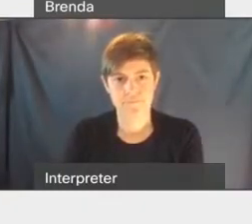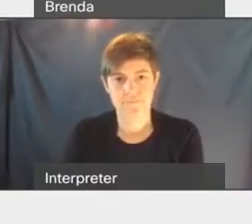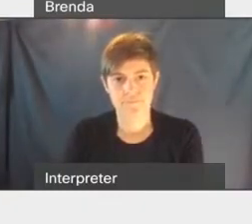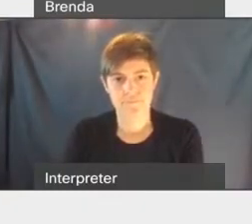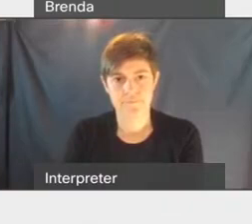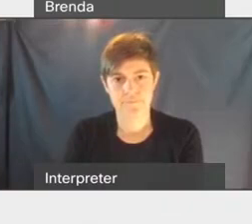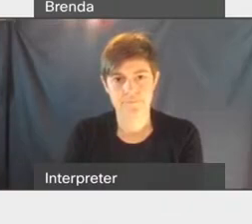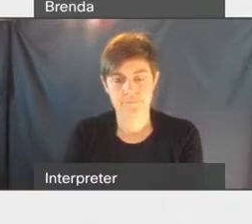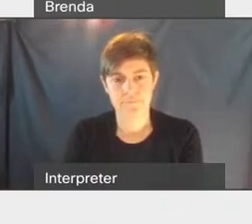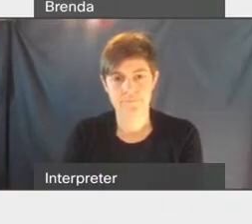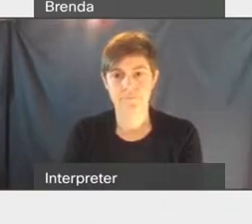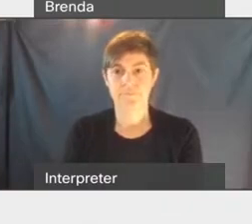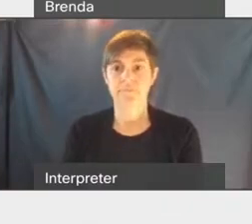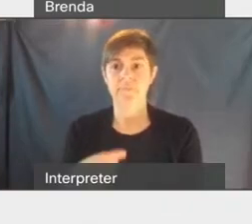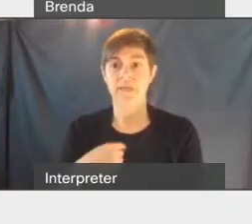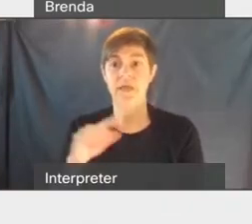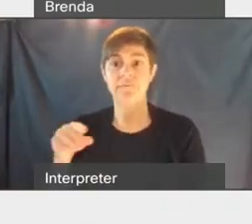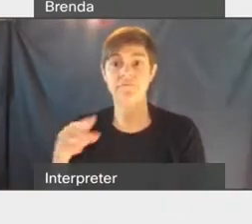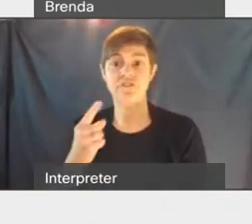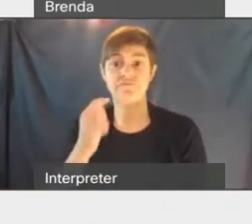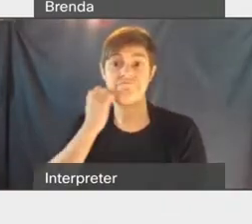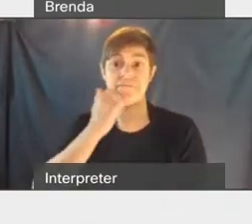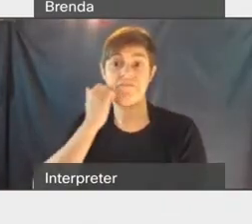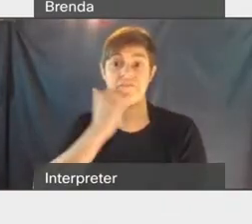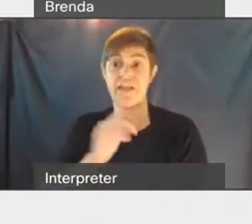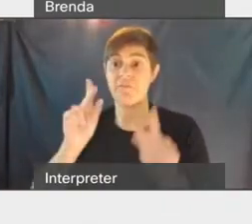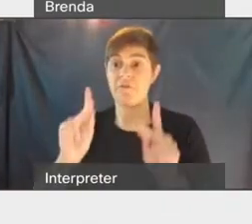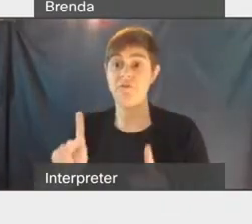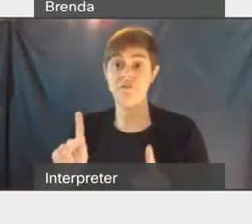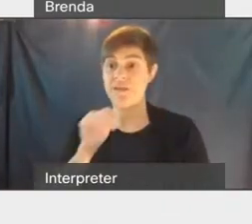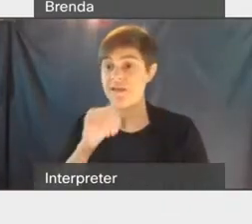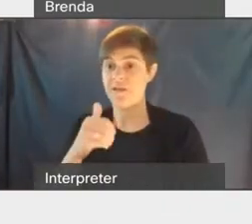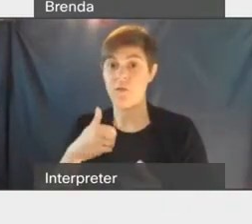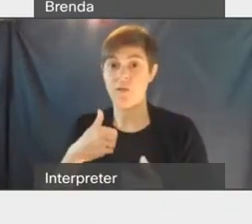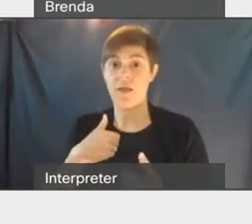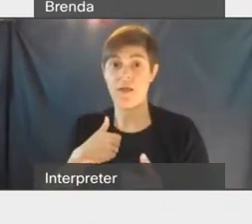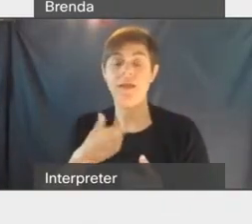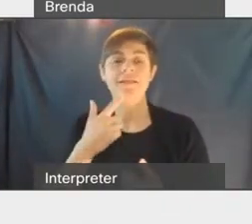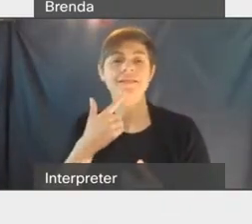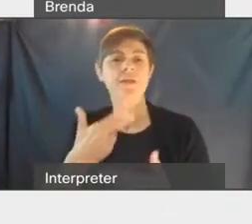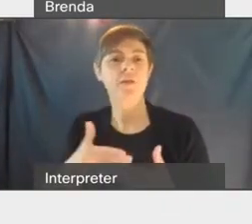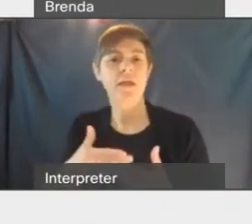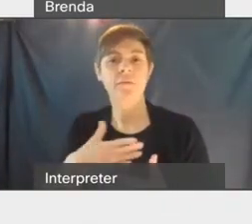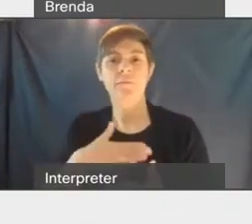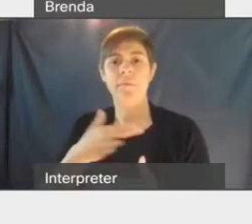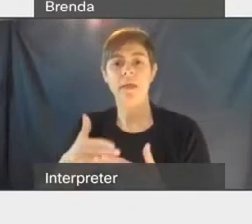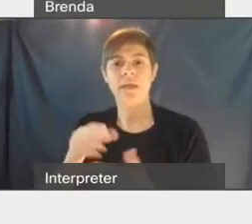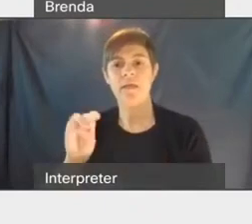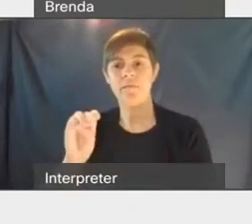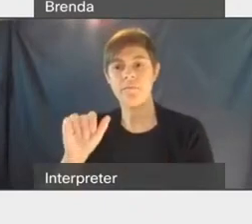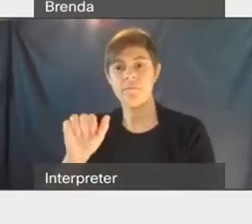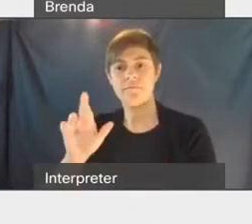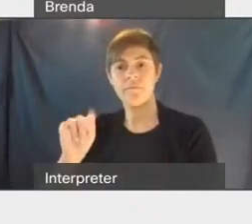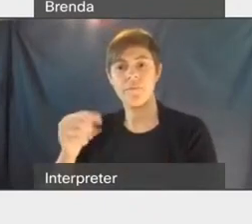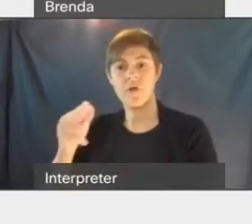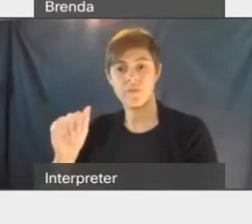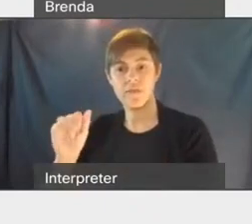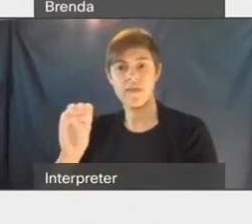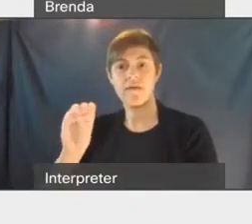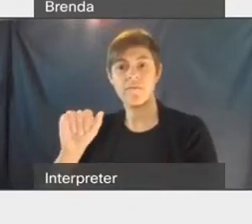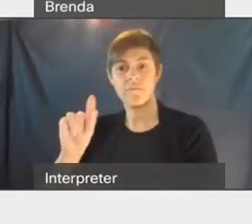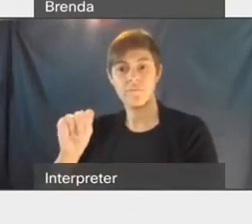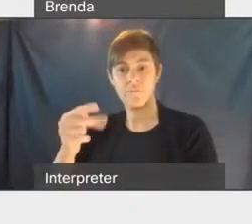So I'm just an average citizen. I don't have the civic. Would you state your name? My name is Martha Mather,